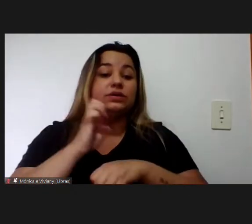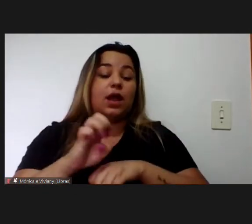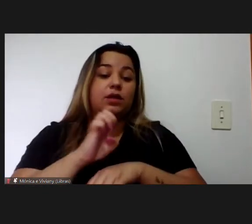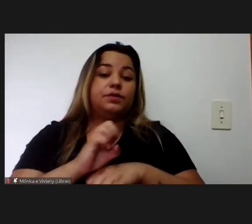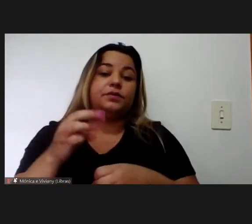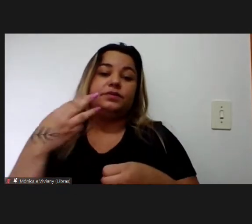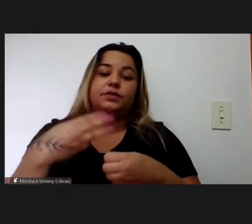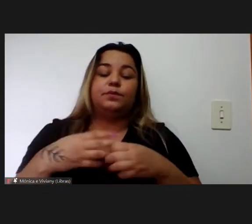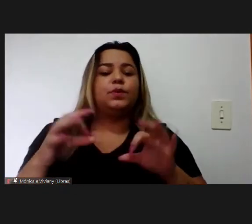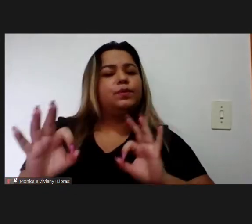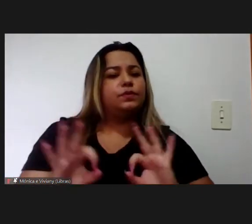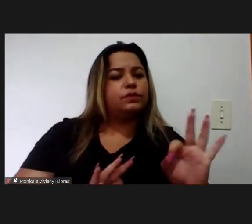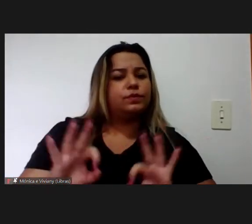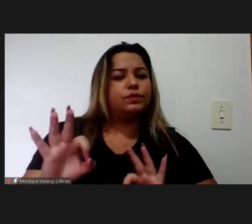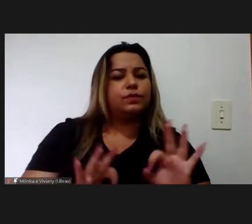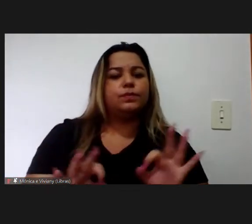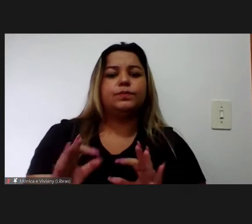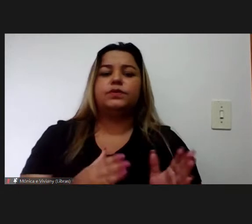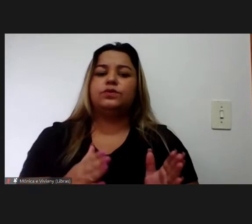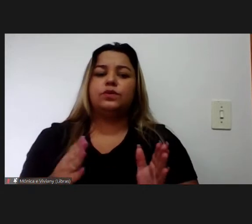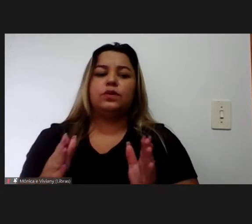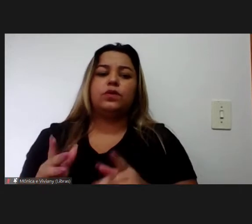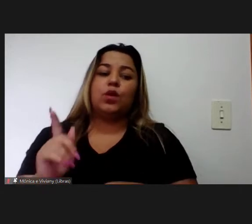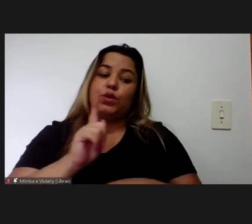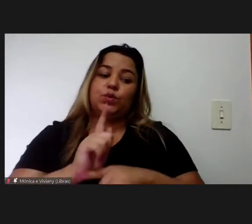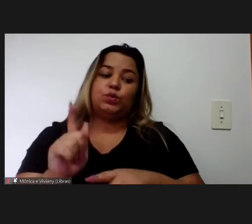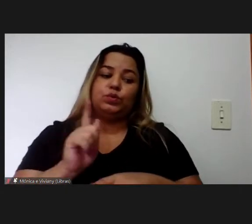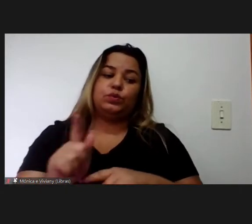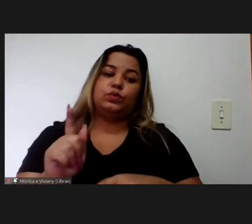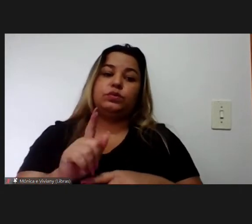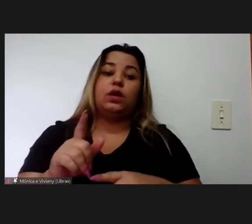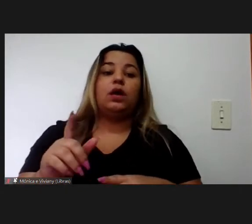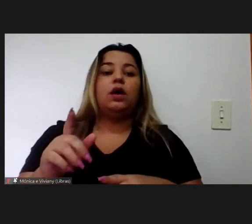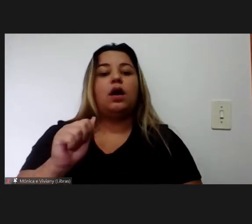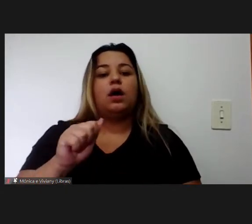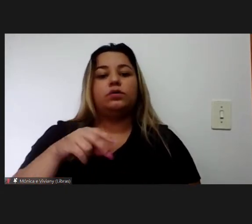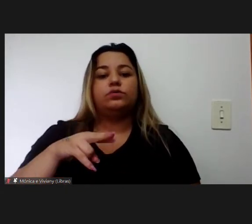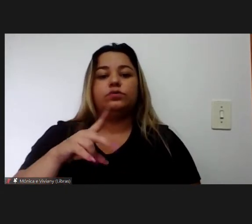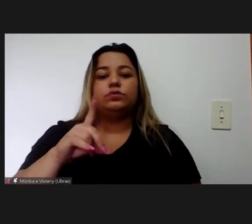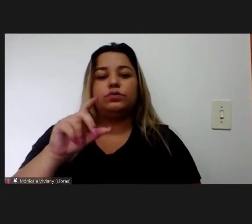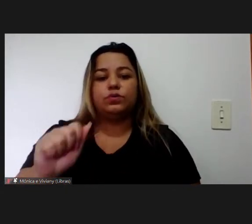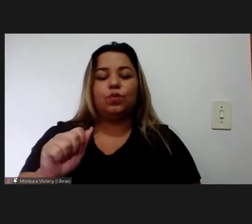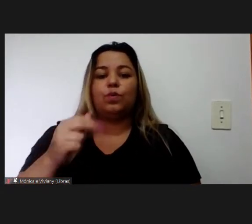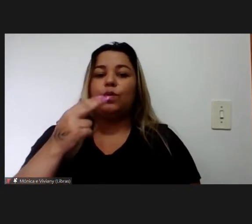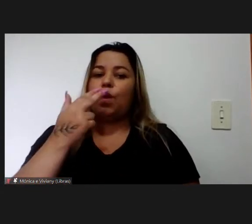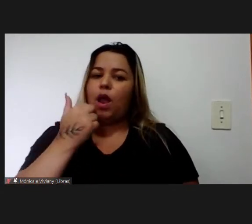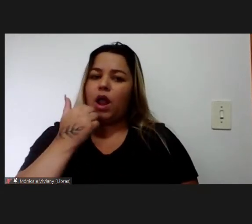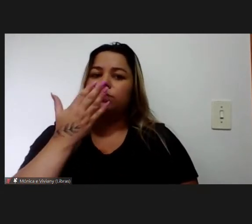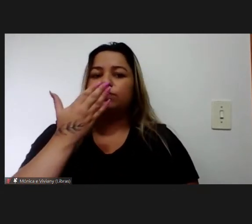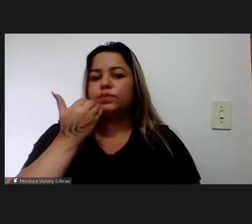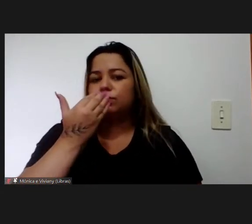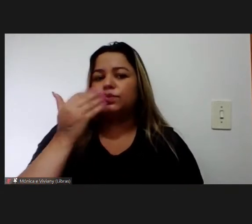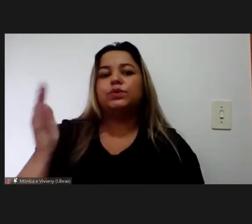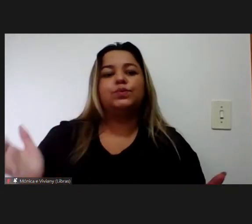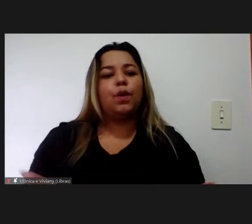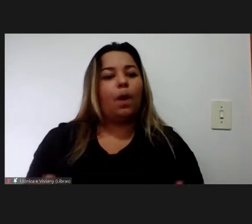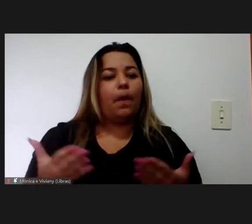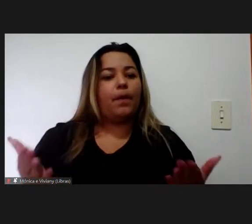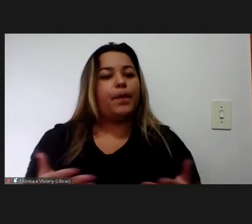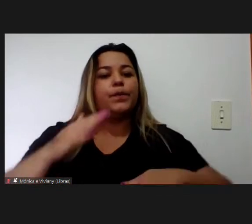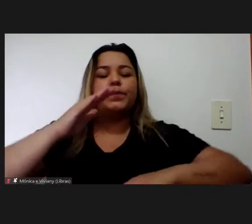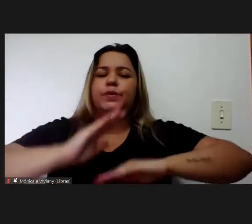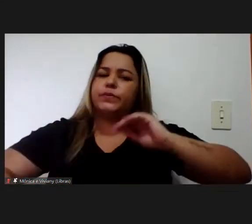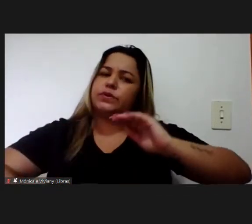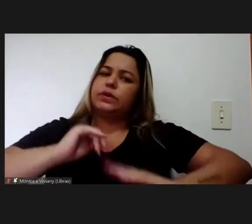Alongside states and municipalities have been promoting the organization of programs and agendas from the Agenda for Food and Nutrition stimulated